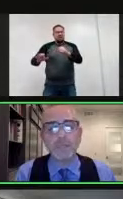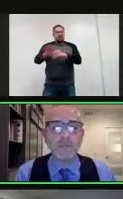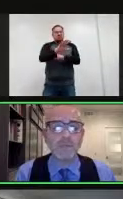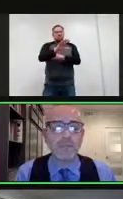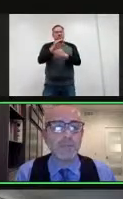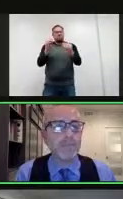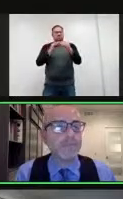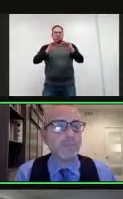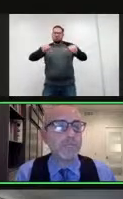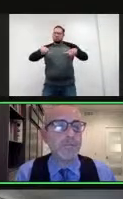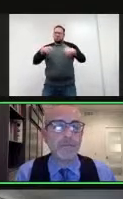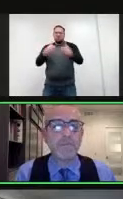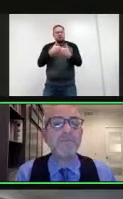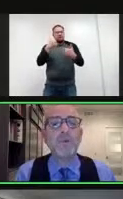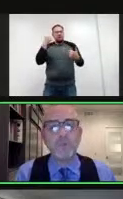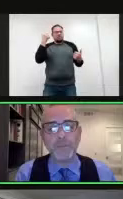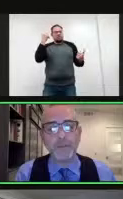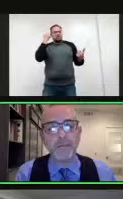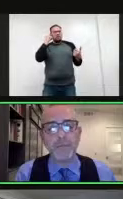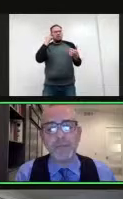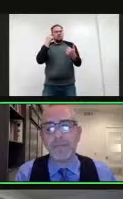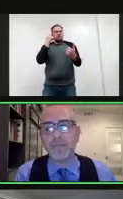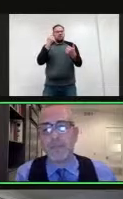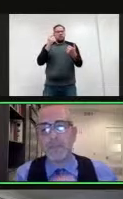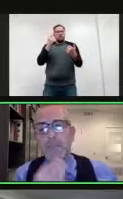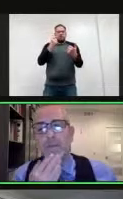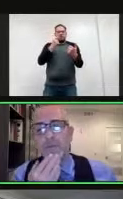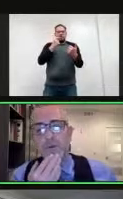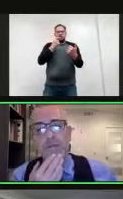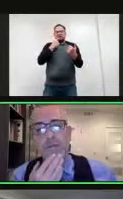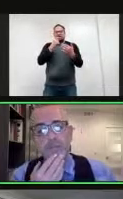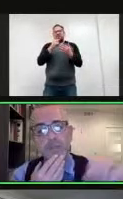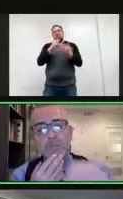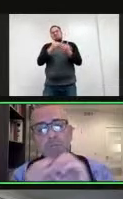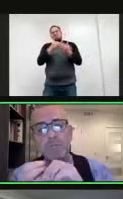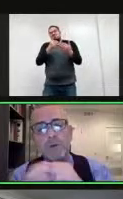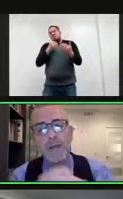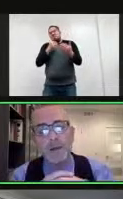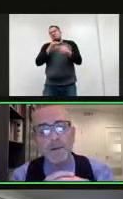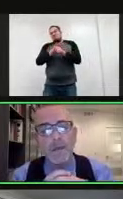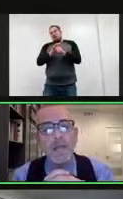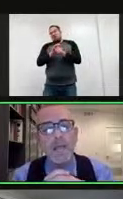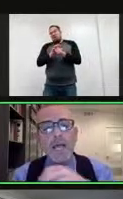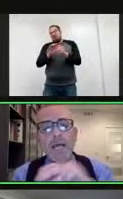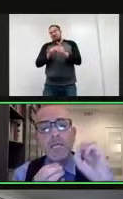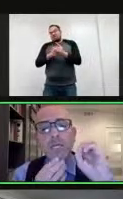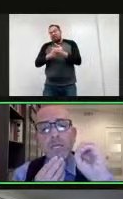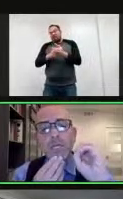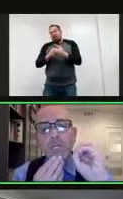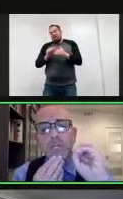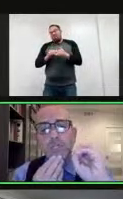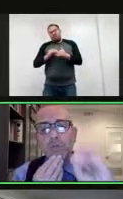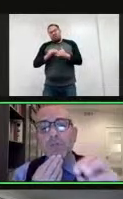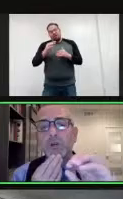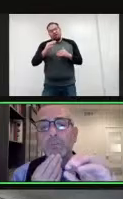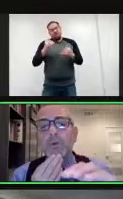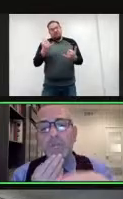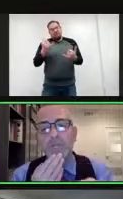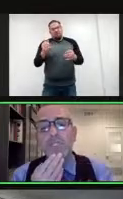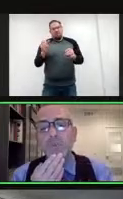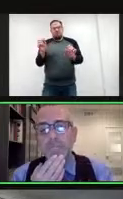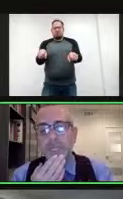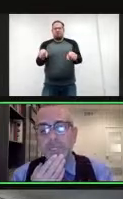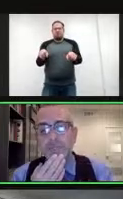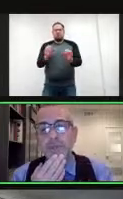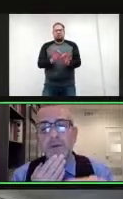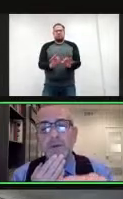And I think some would say even before that we went into the pandemic, it became more challenging, but certainly more now. So those are important things